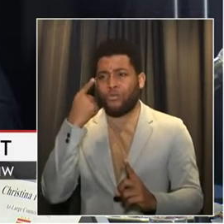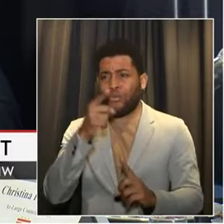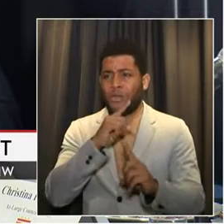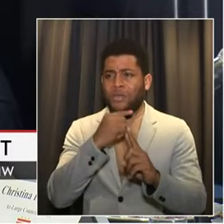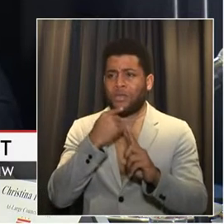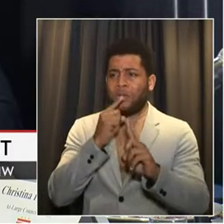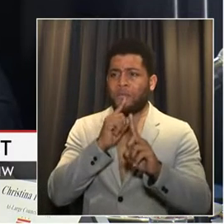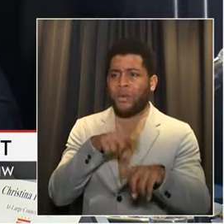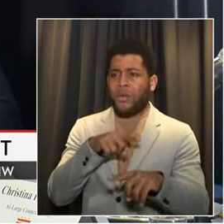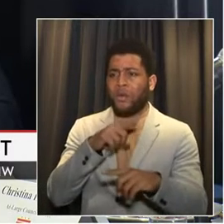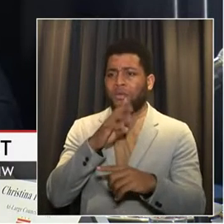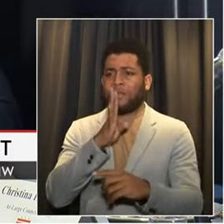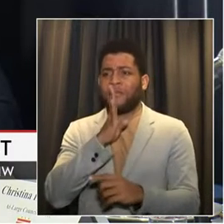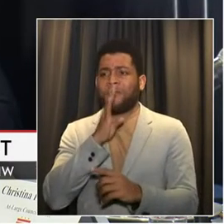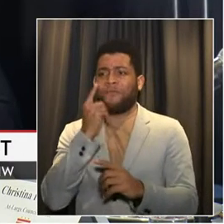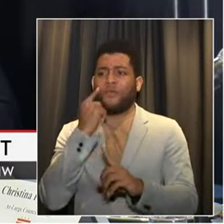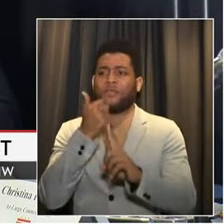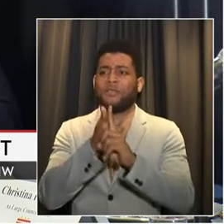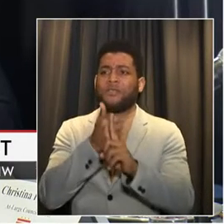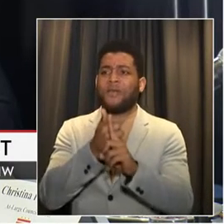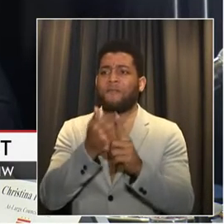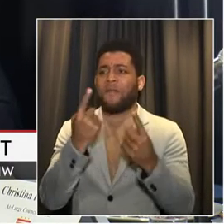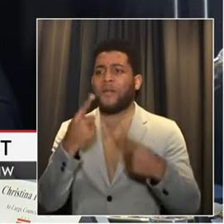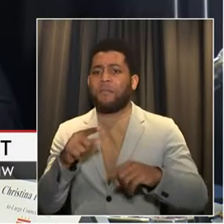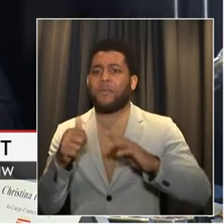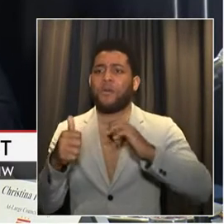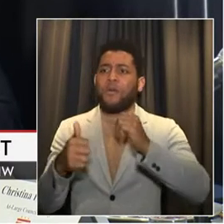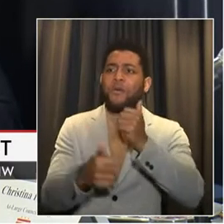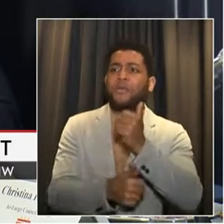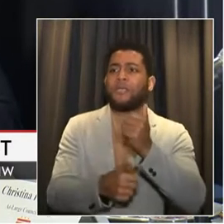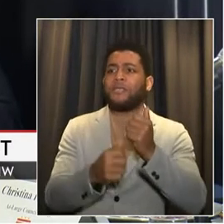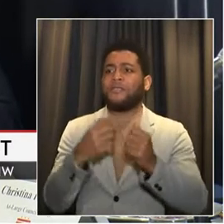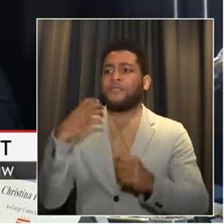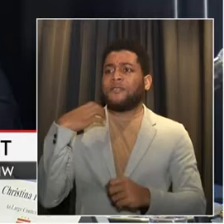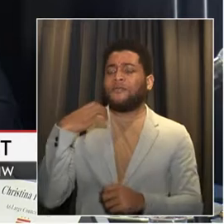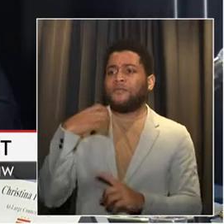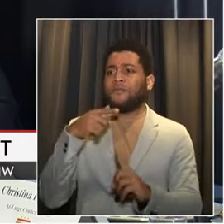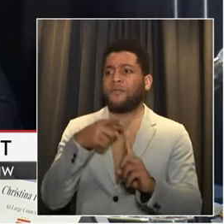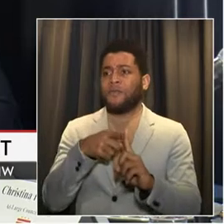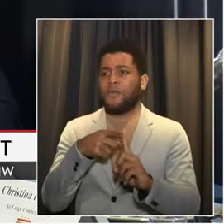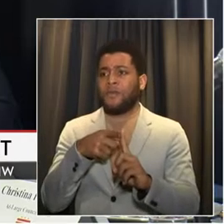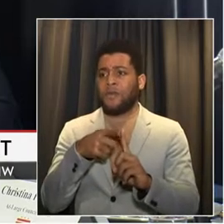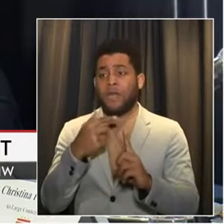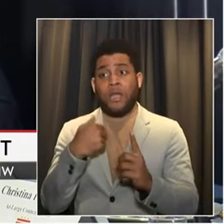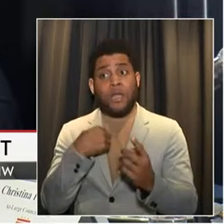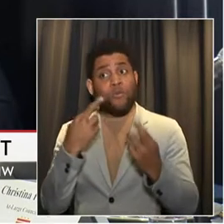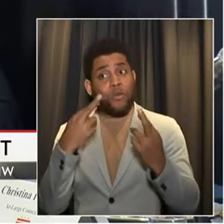Chief Conti, and my hope is that it's going to be picked up and responded to.